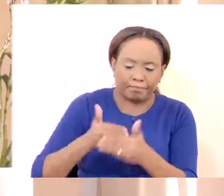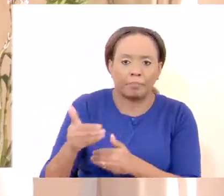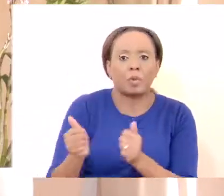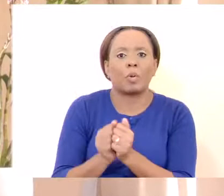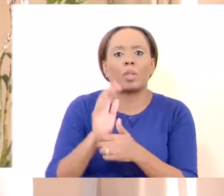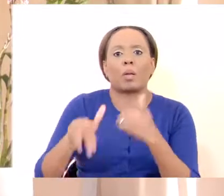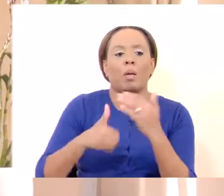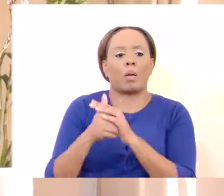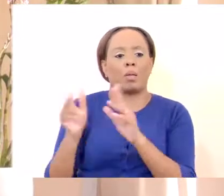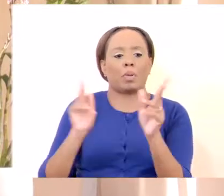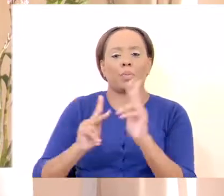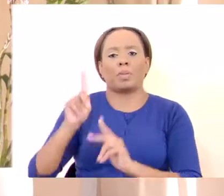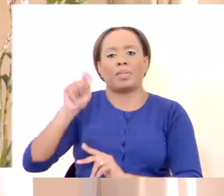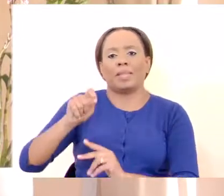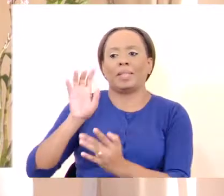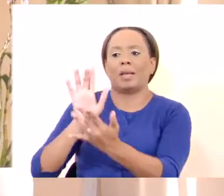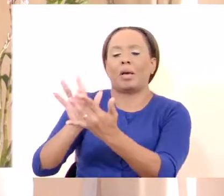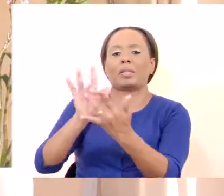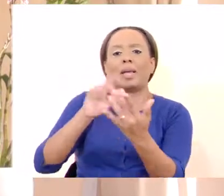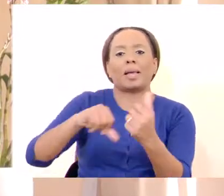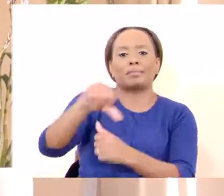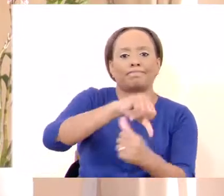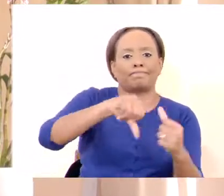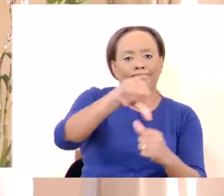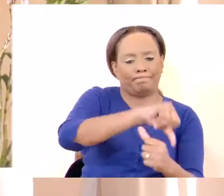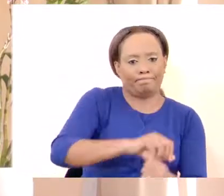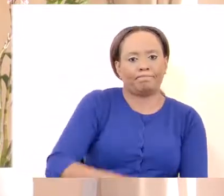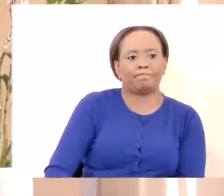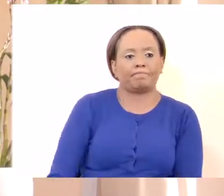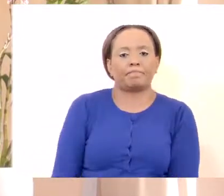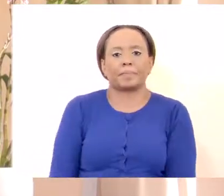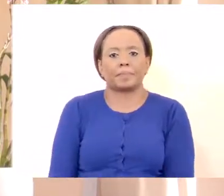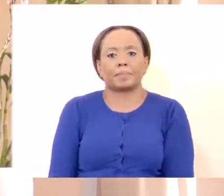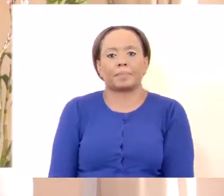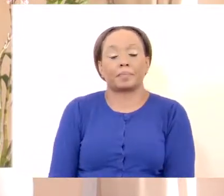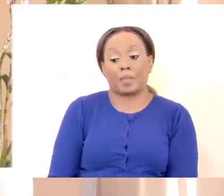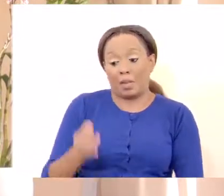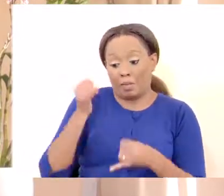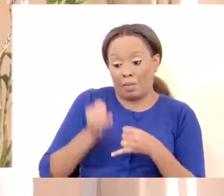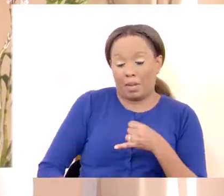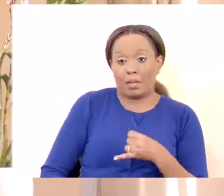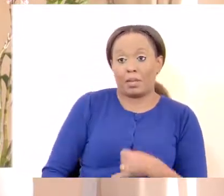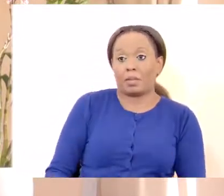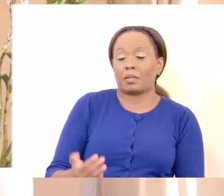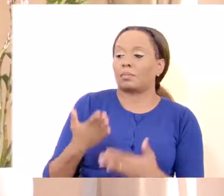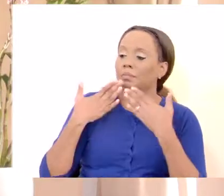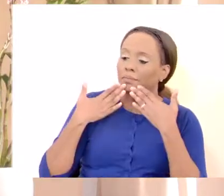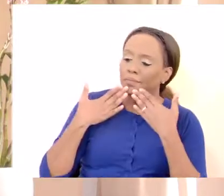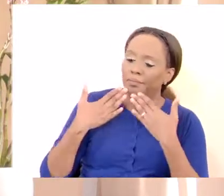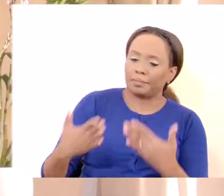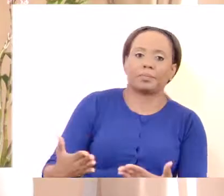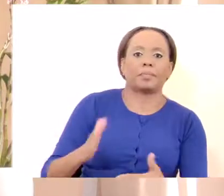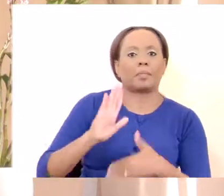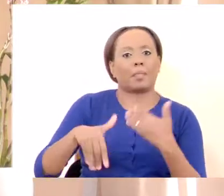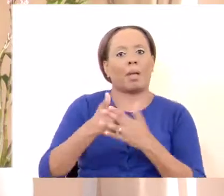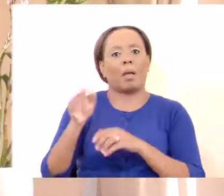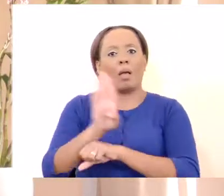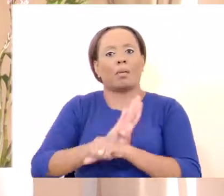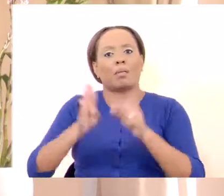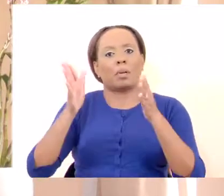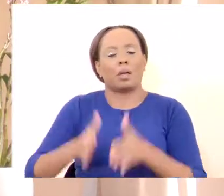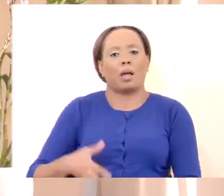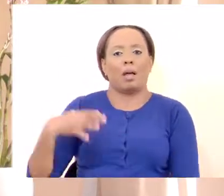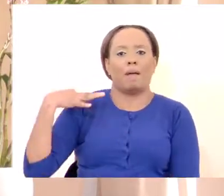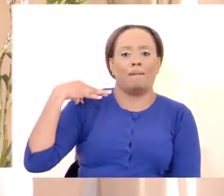contact tracing. I want to say finally that I am really grateful to all those Barbadians who have been volunteering